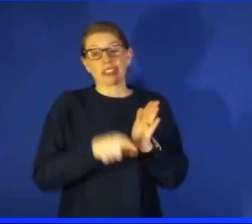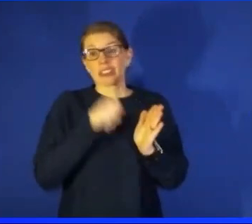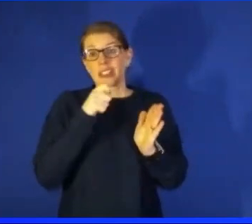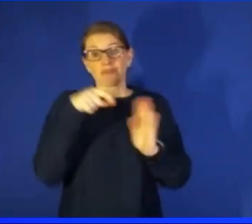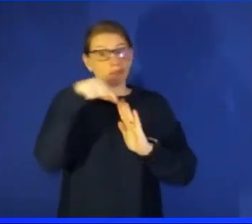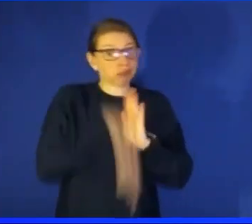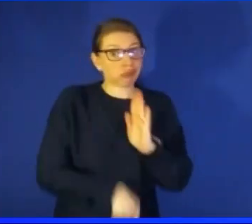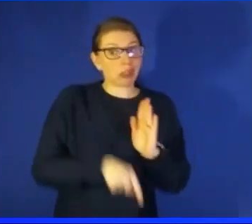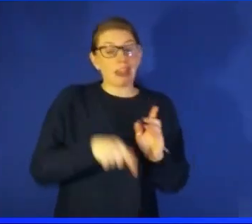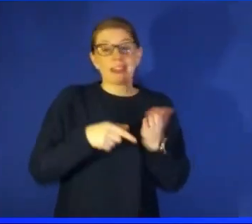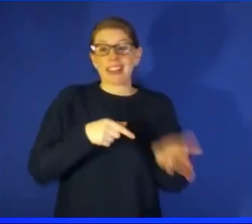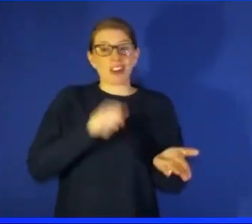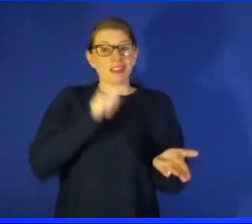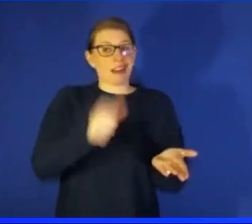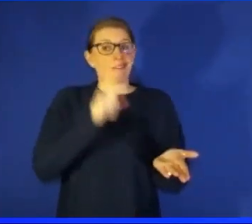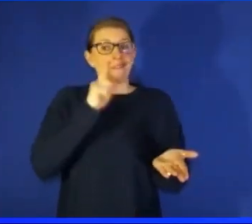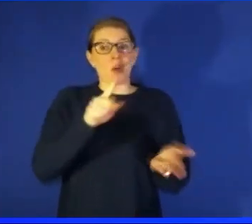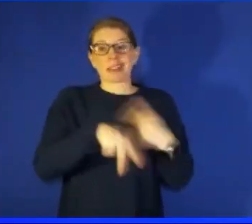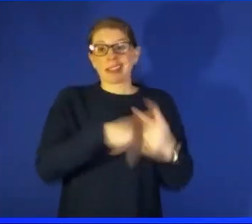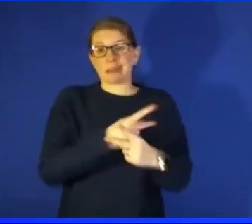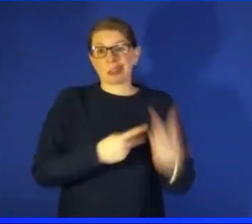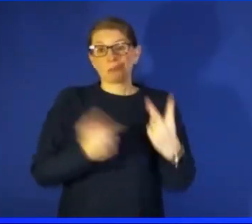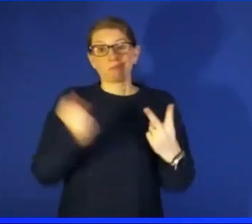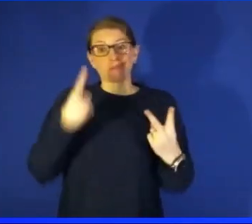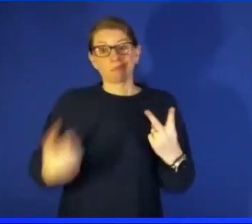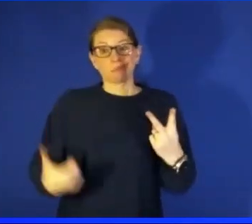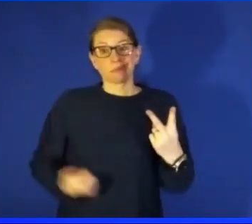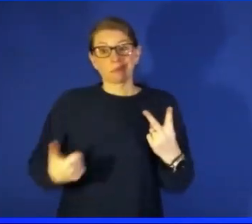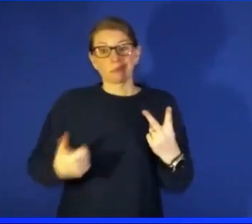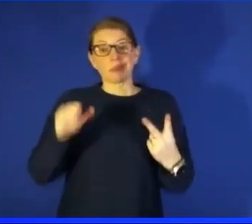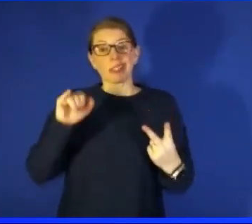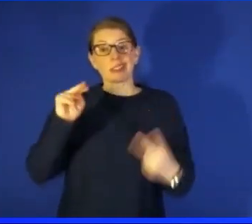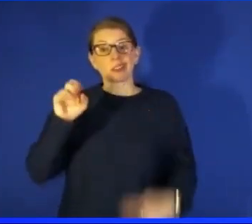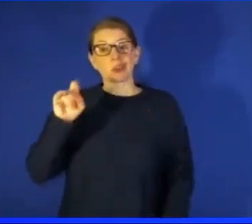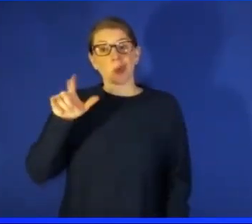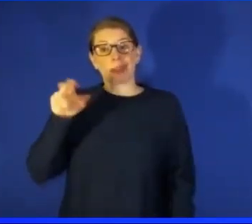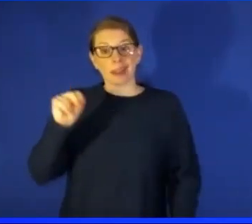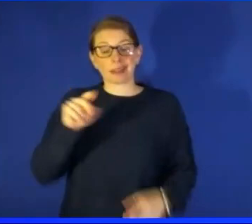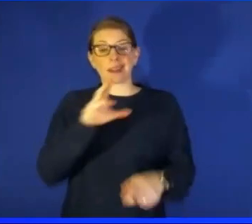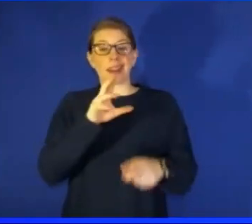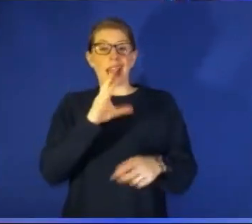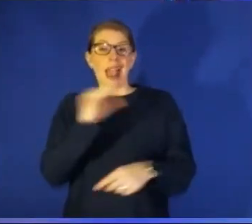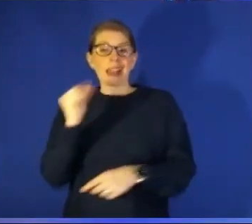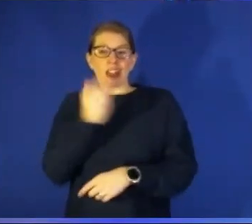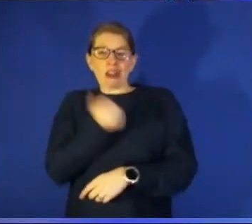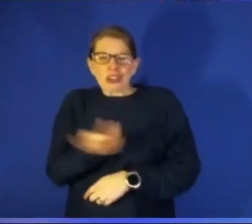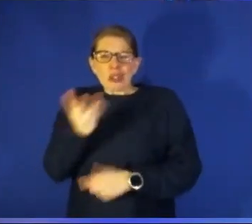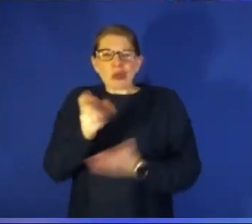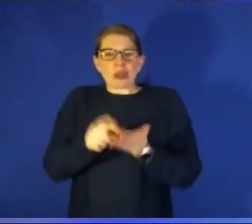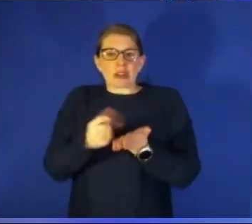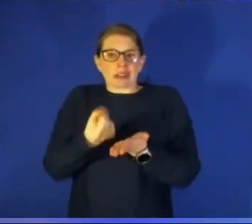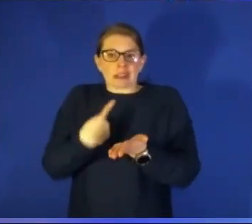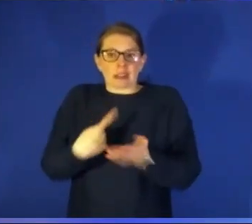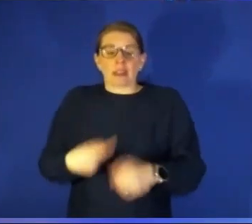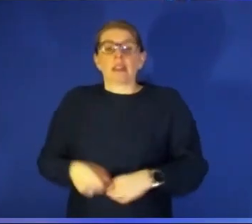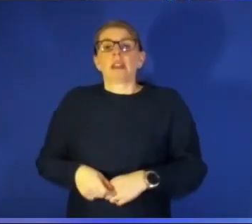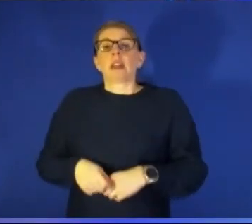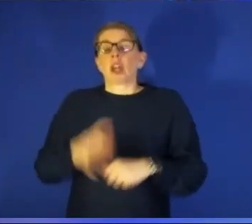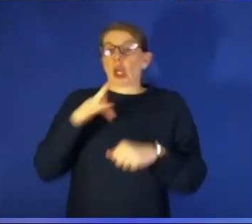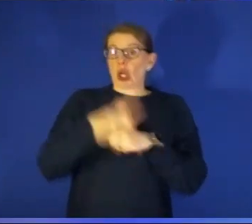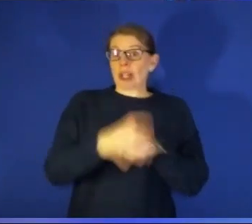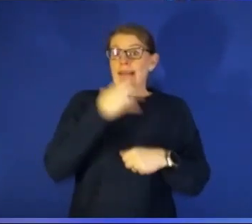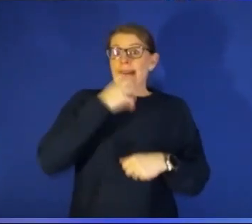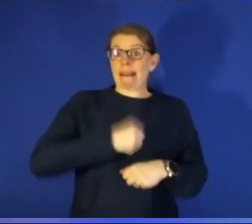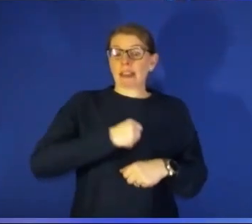that treatment for type 2 other than insulin and a couple forms of oral medications. So what's the earliest age that a child might be diagnosed with type